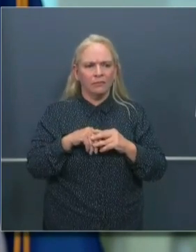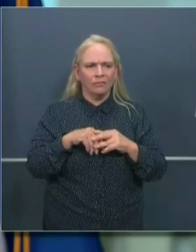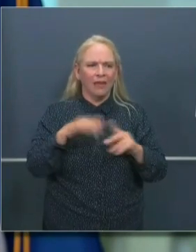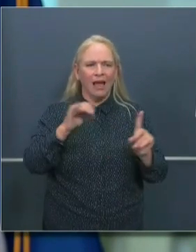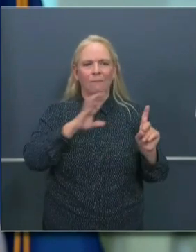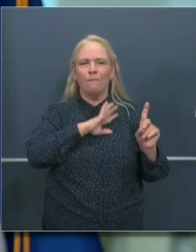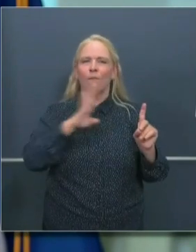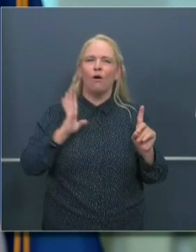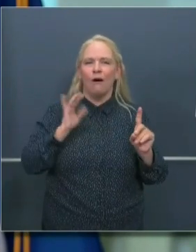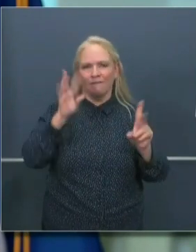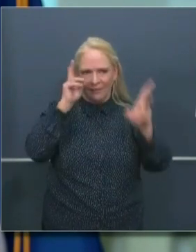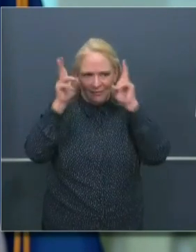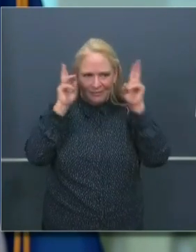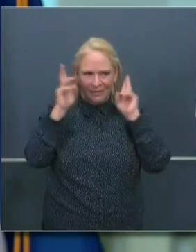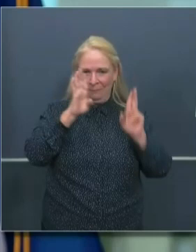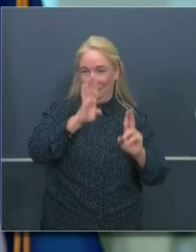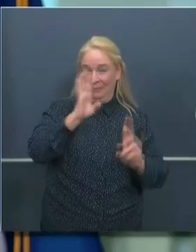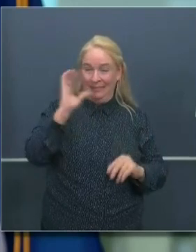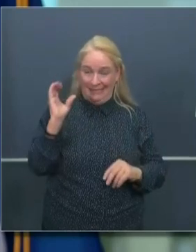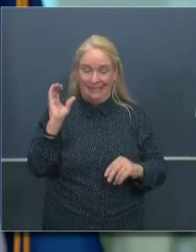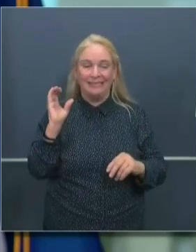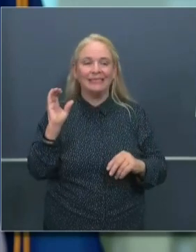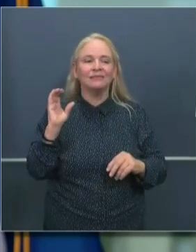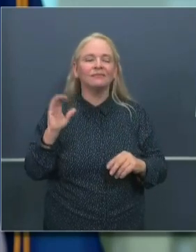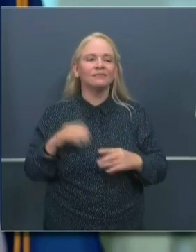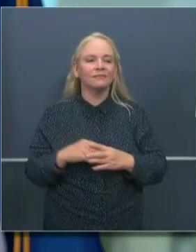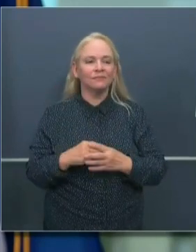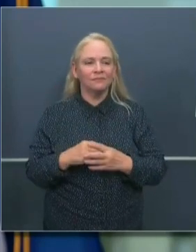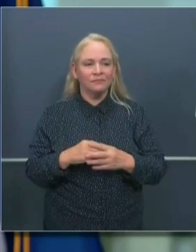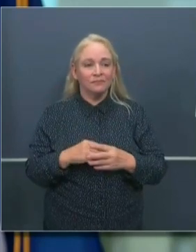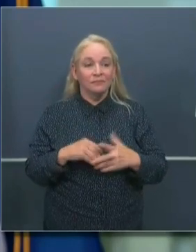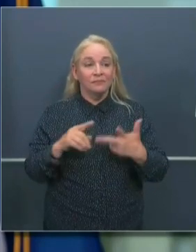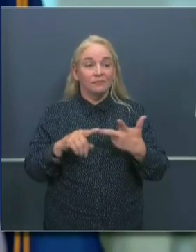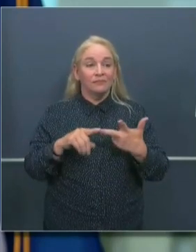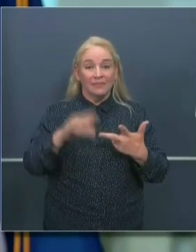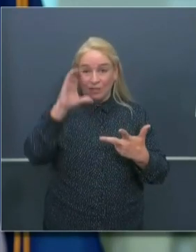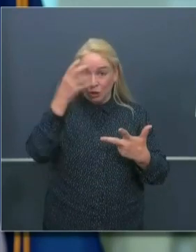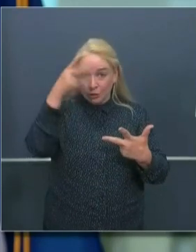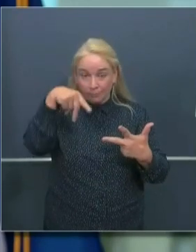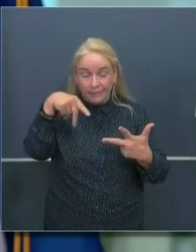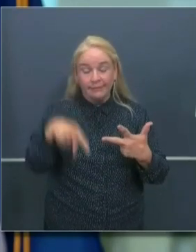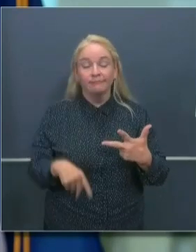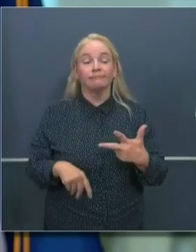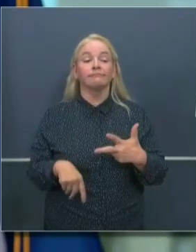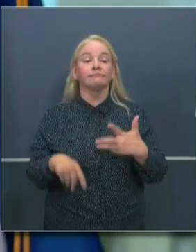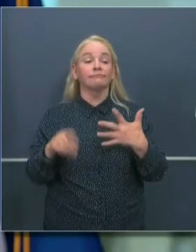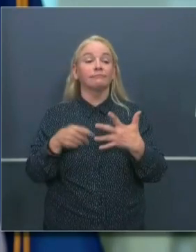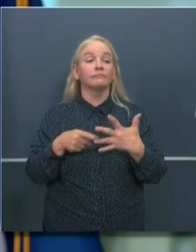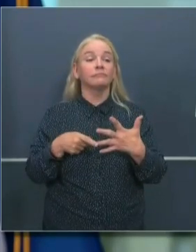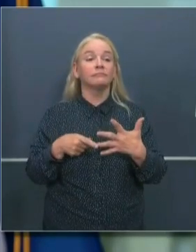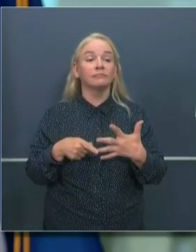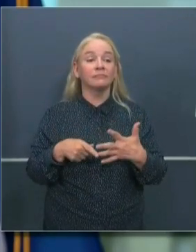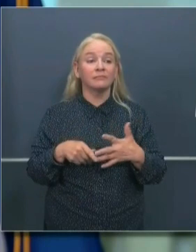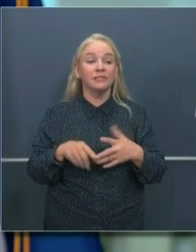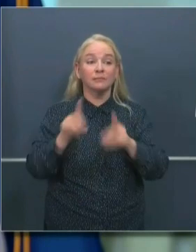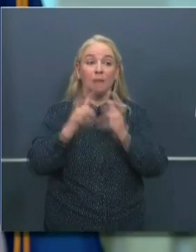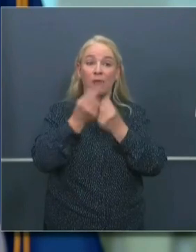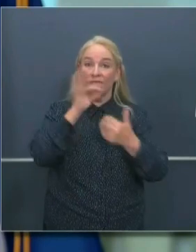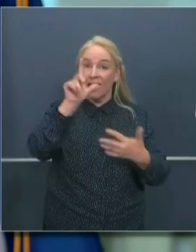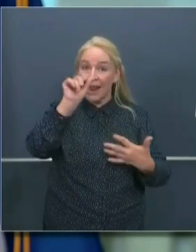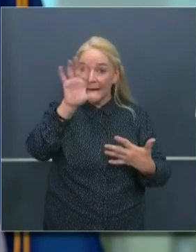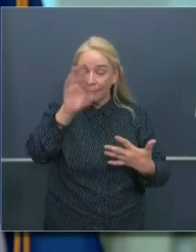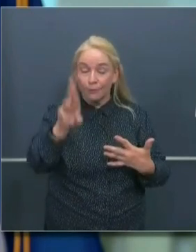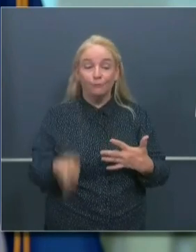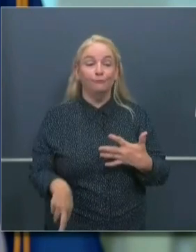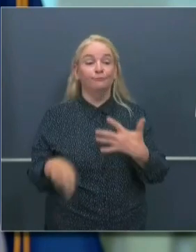and Cosmetologists, working with CHP, working with the Department of Labor, working with